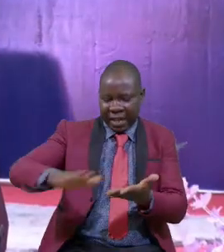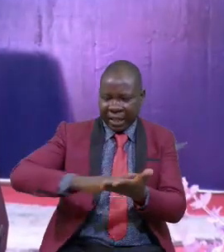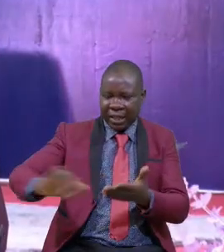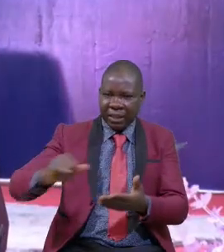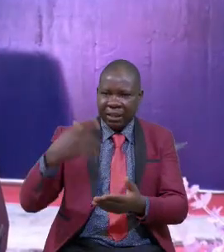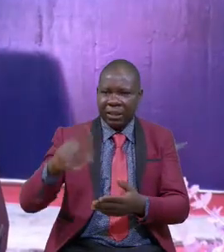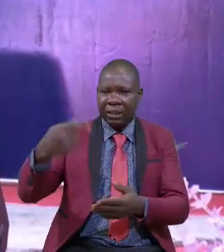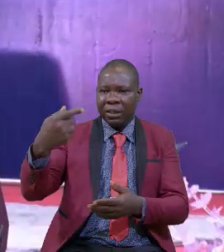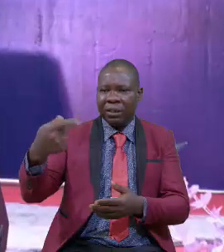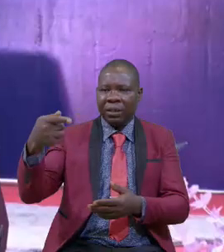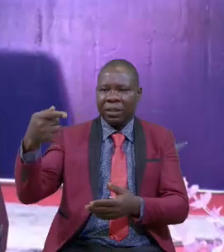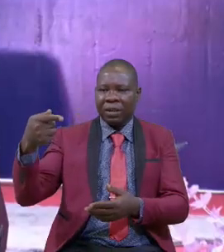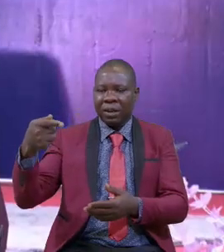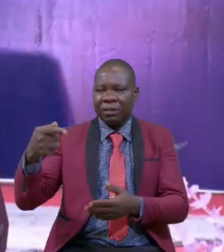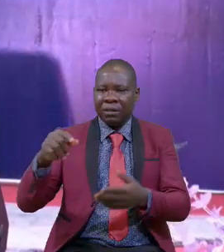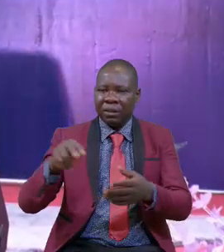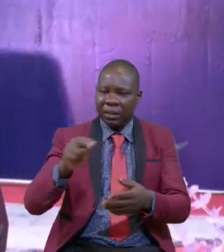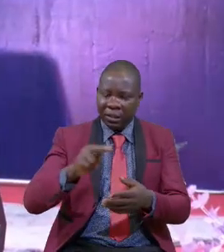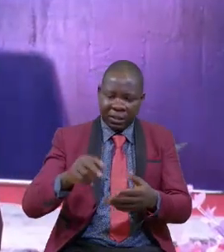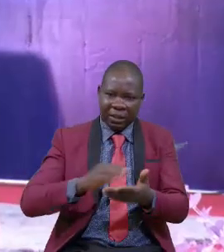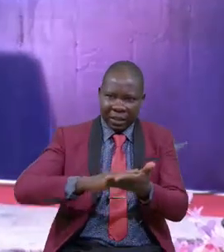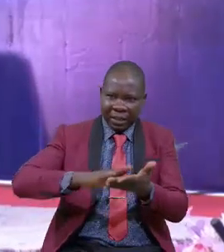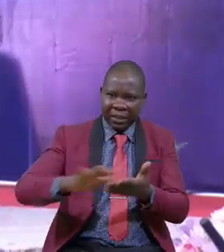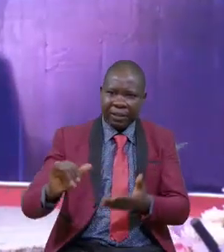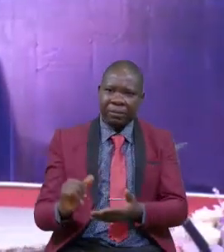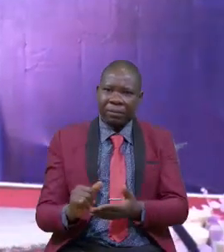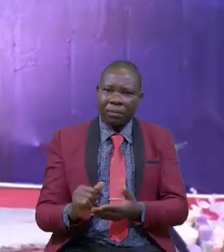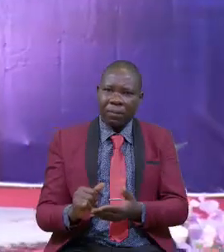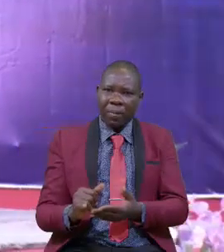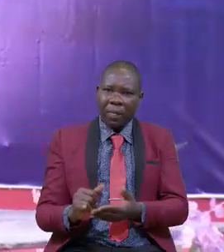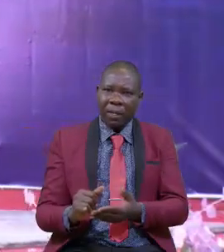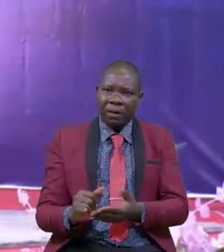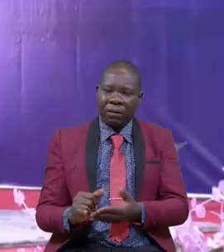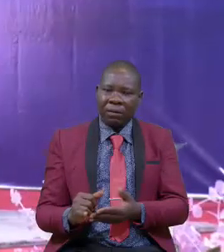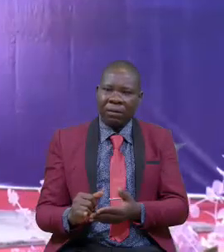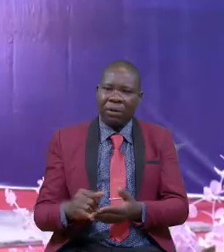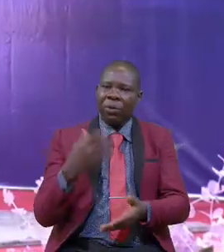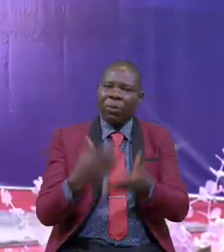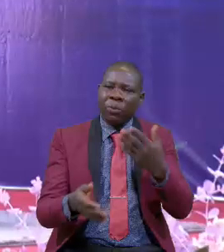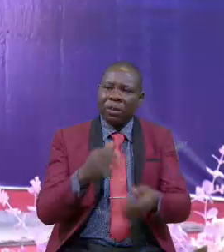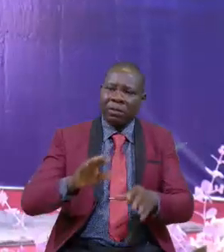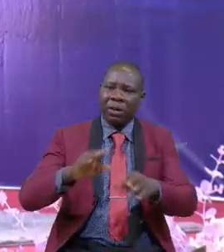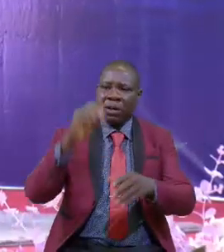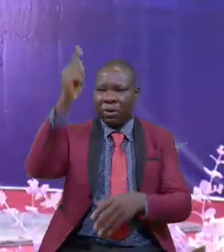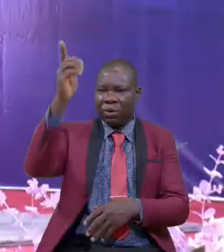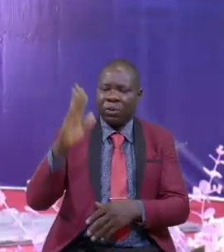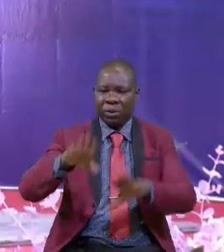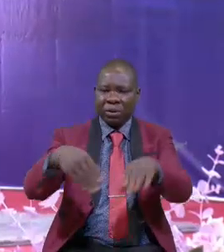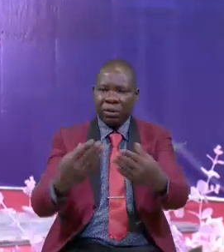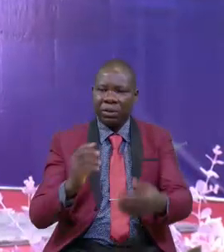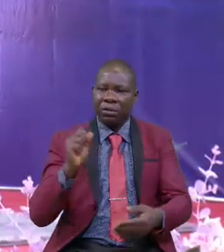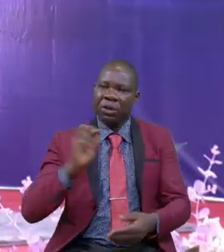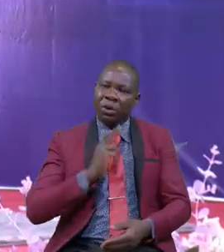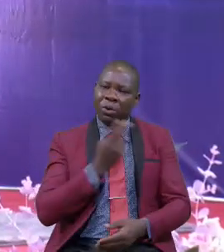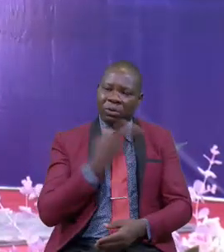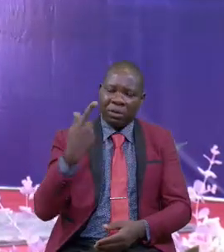needs plowing. That's the reason we must always discover whatever God gives us, the grace he gives us,